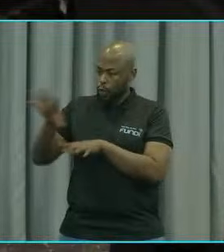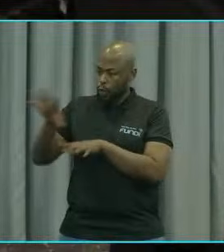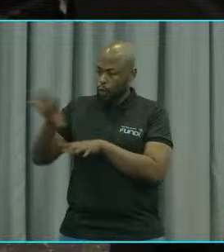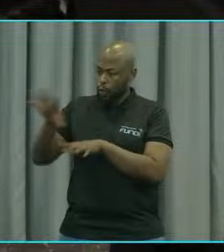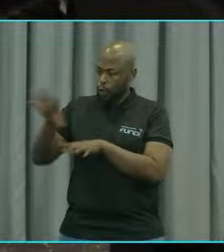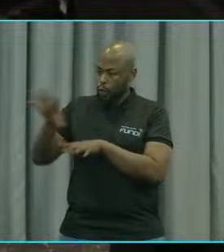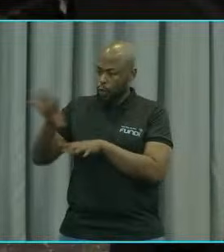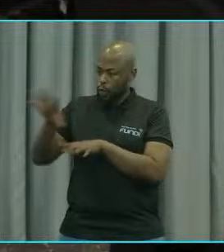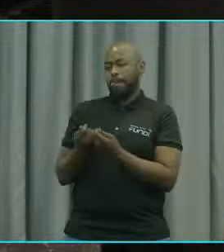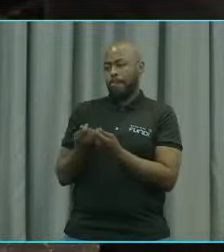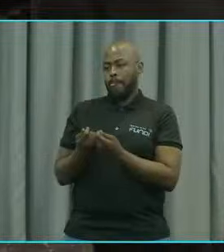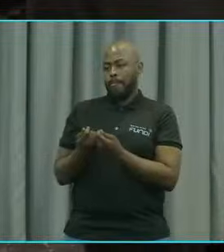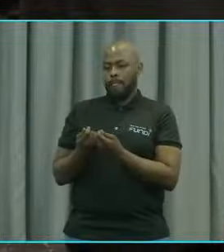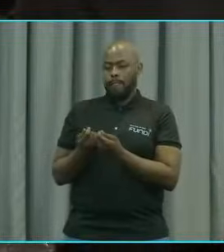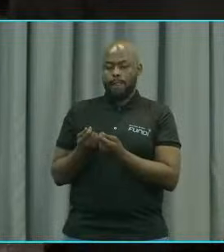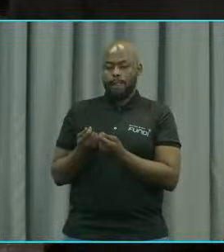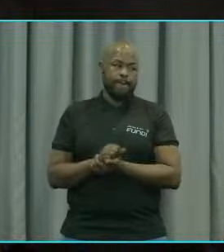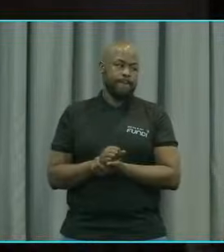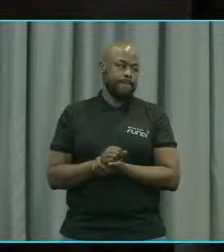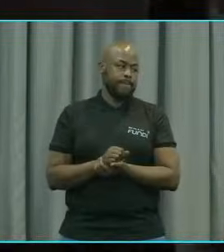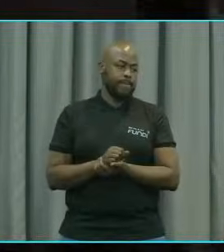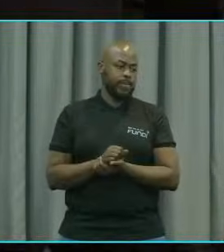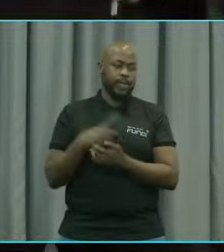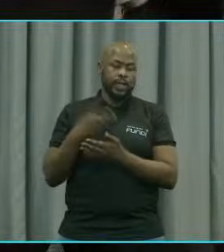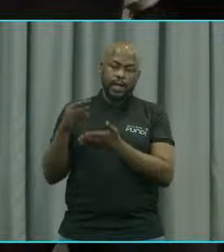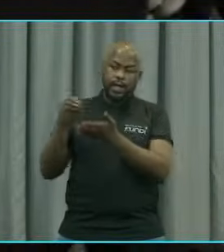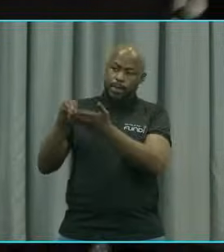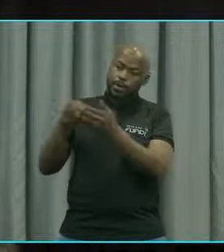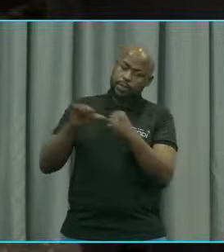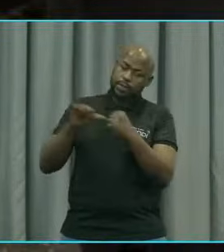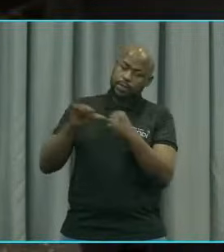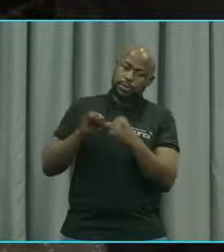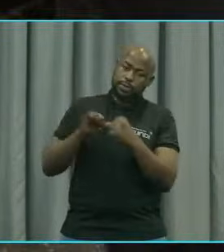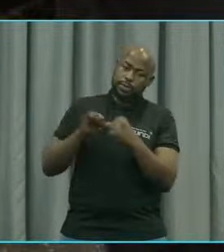with regard to education and bring it back actually